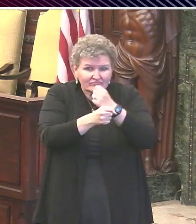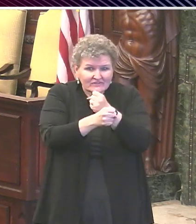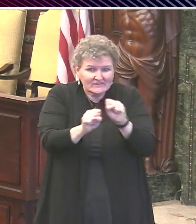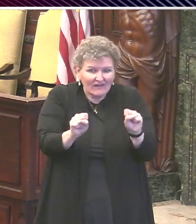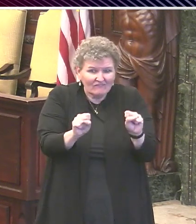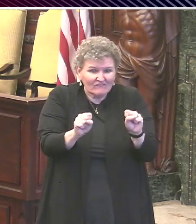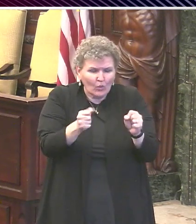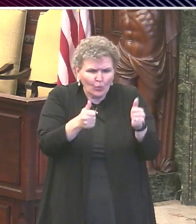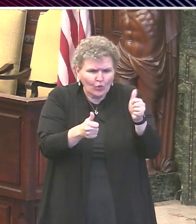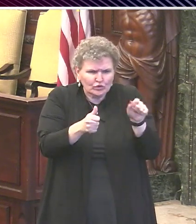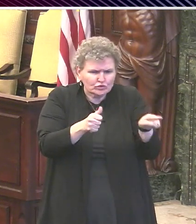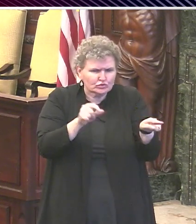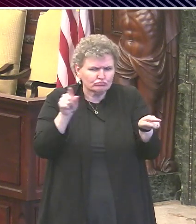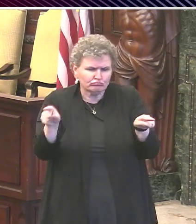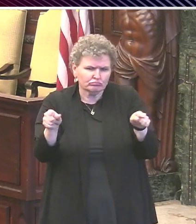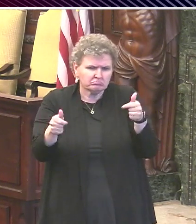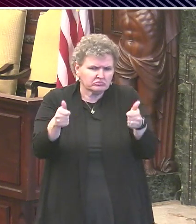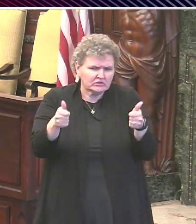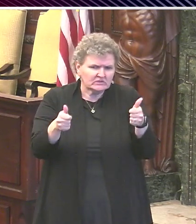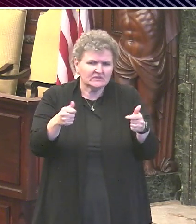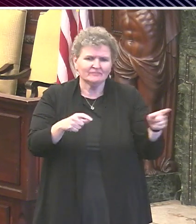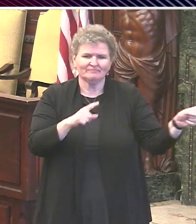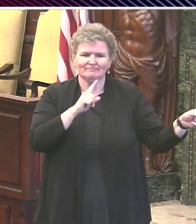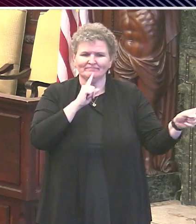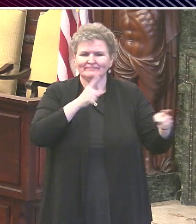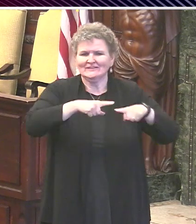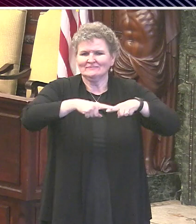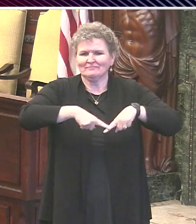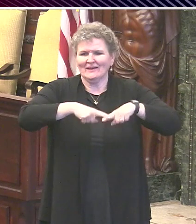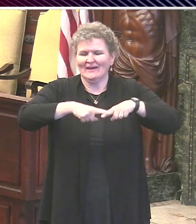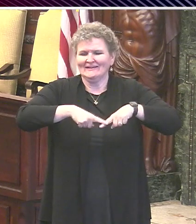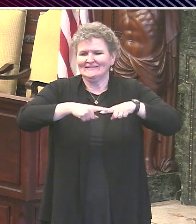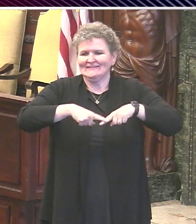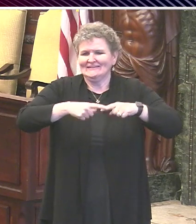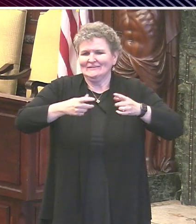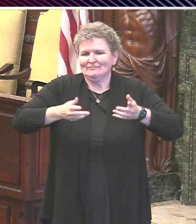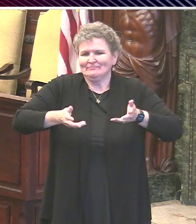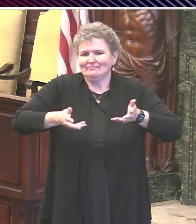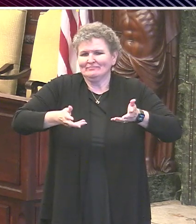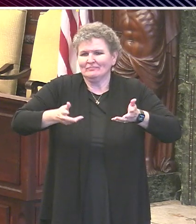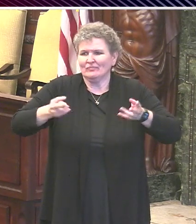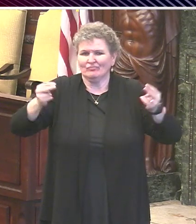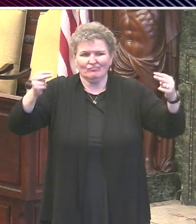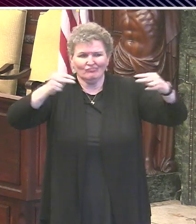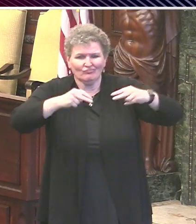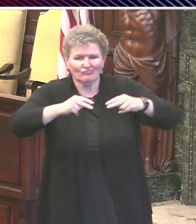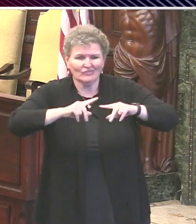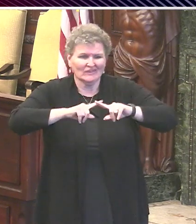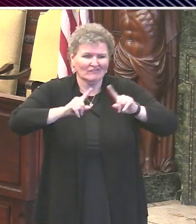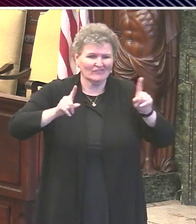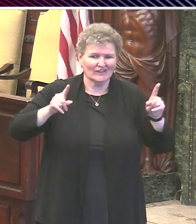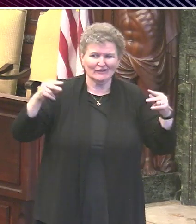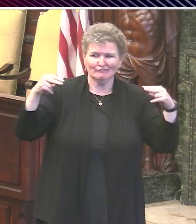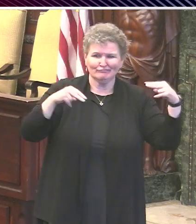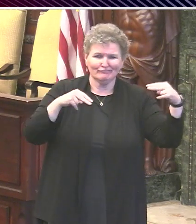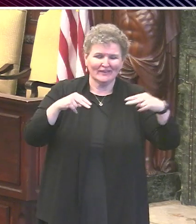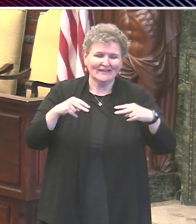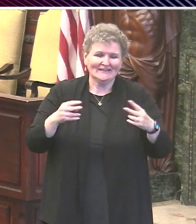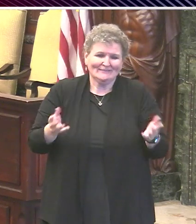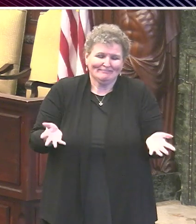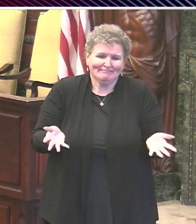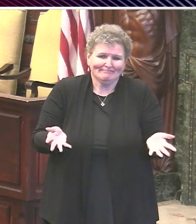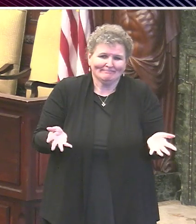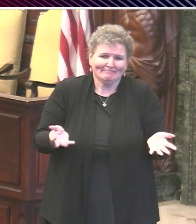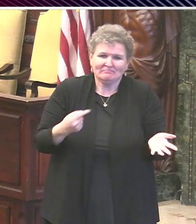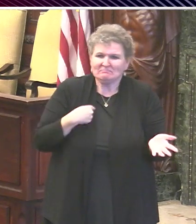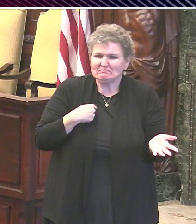know, it depends on what they're doing in the camp, and it depends on what they're doing in the homeless shelter. There's no categorical answer there. And I would not think